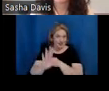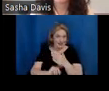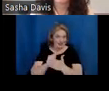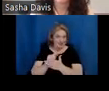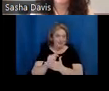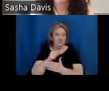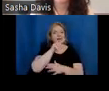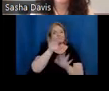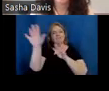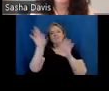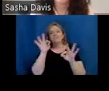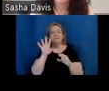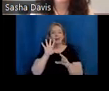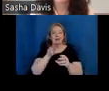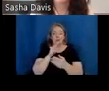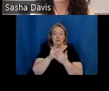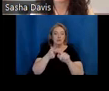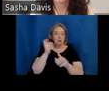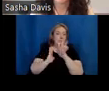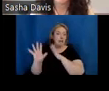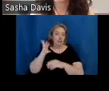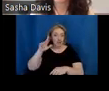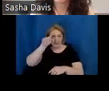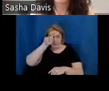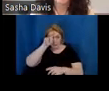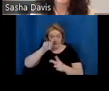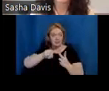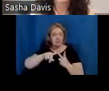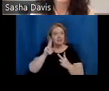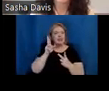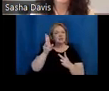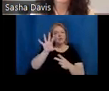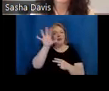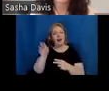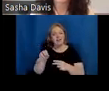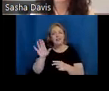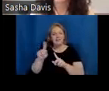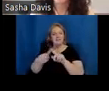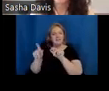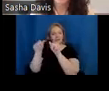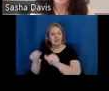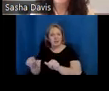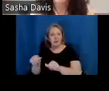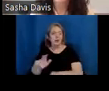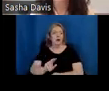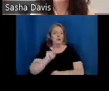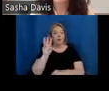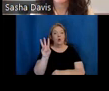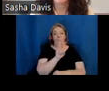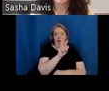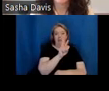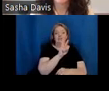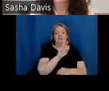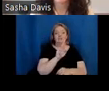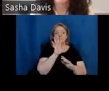include works from ancient Egypt, historic African figures, Northwest Coast Native American works,